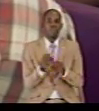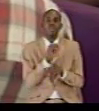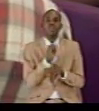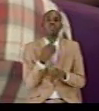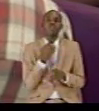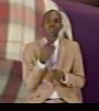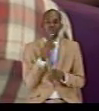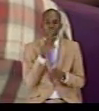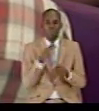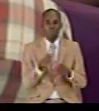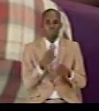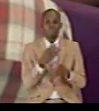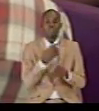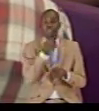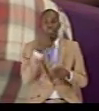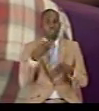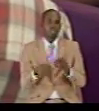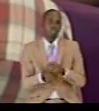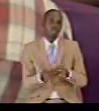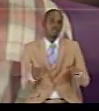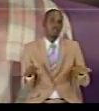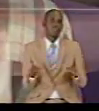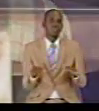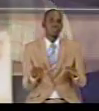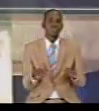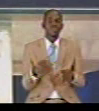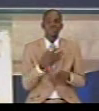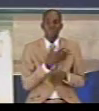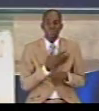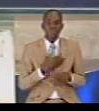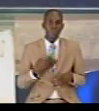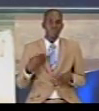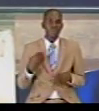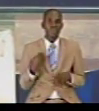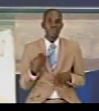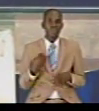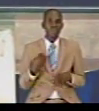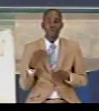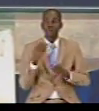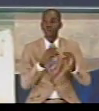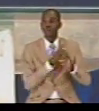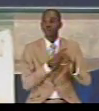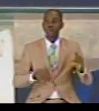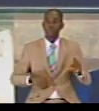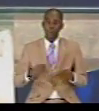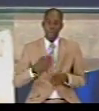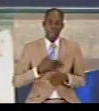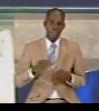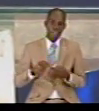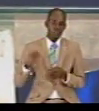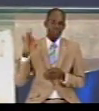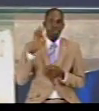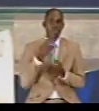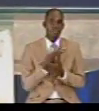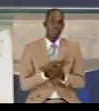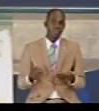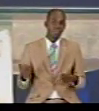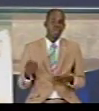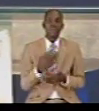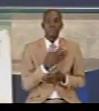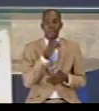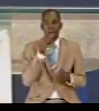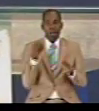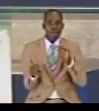thirsty land. Hear me speedily, O Lord. My spirit faileth. Hide